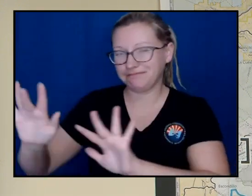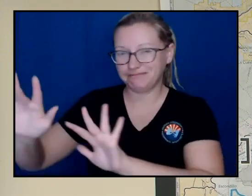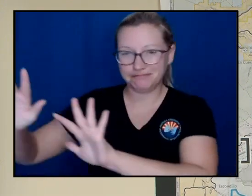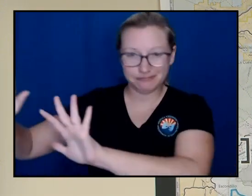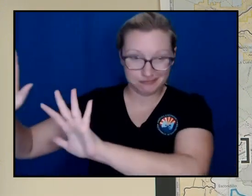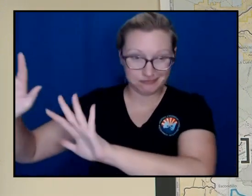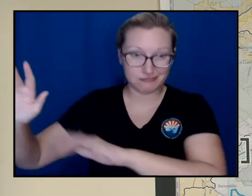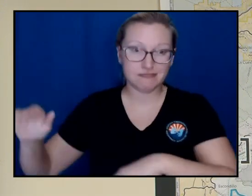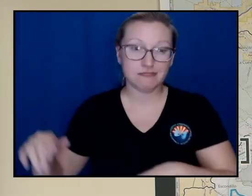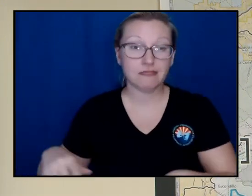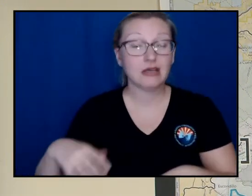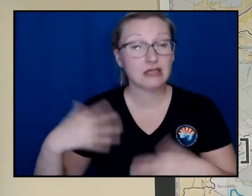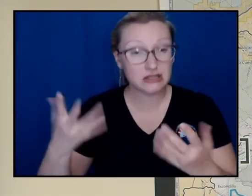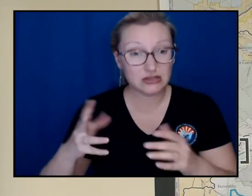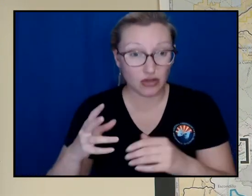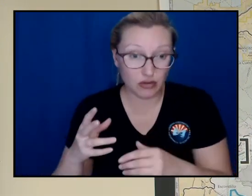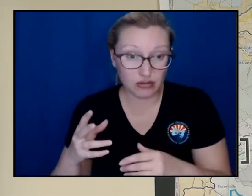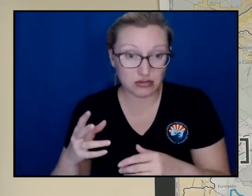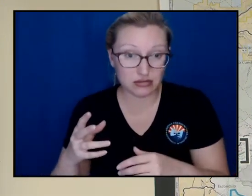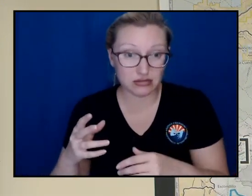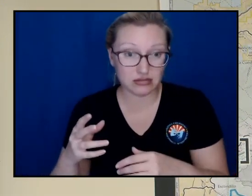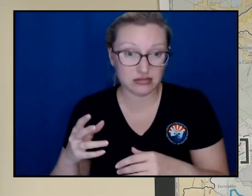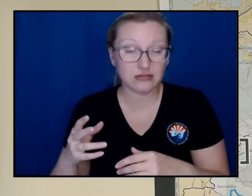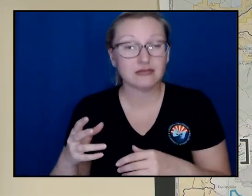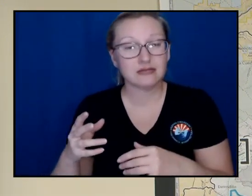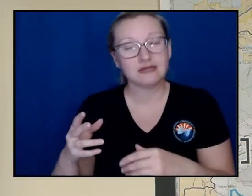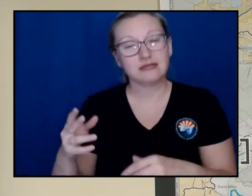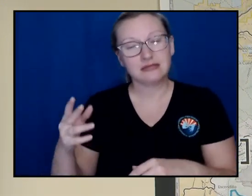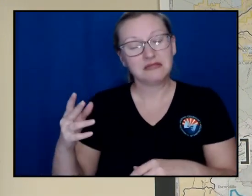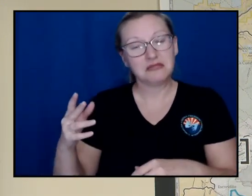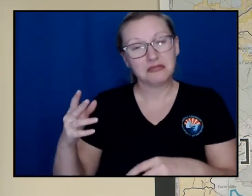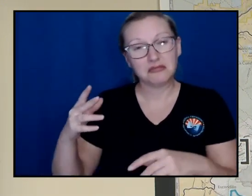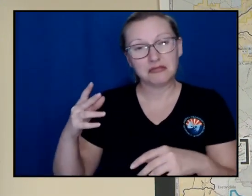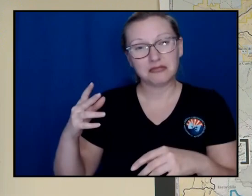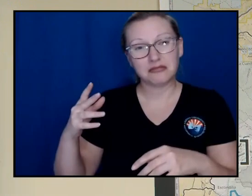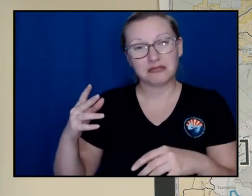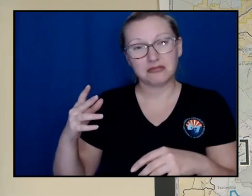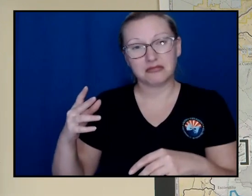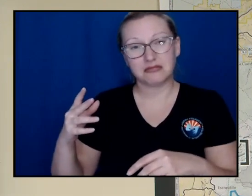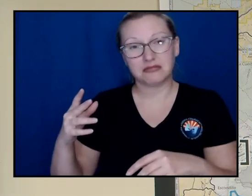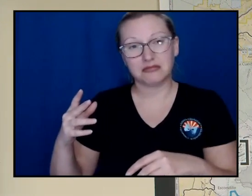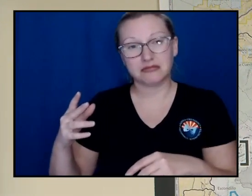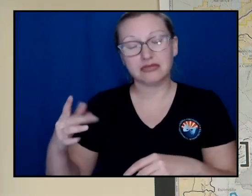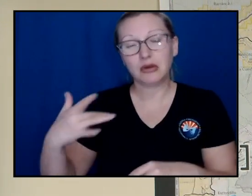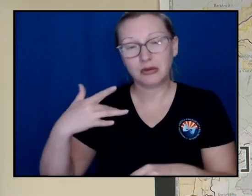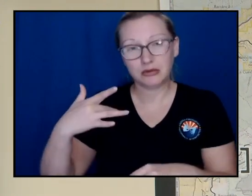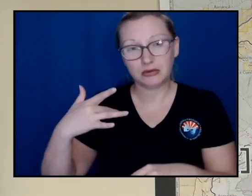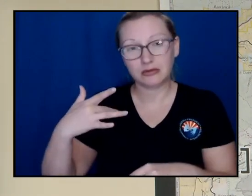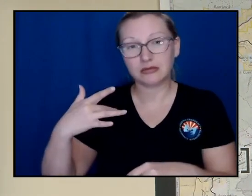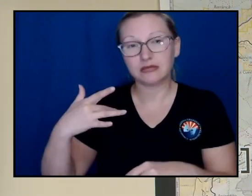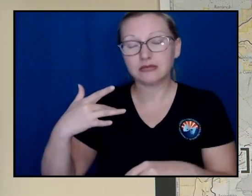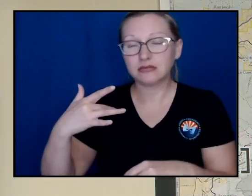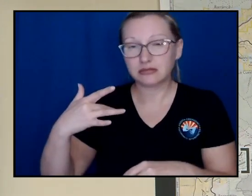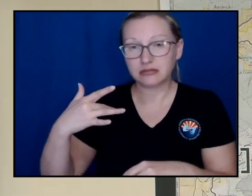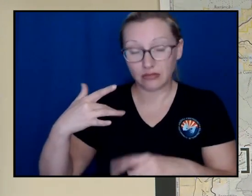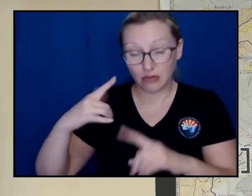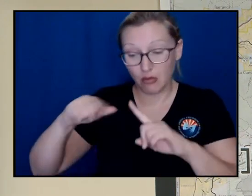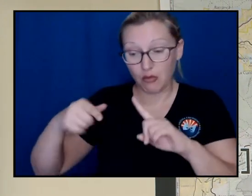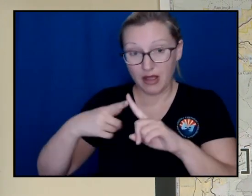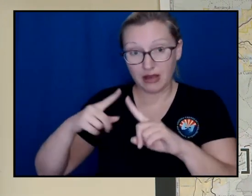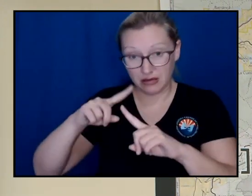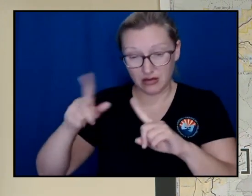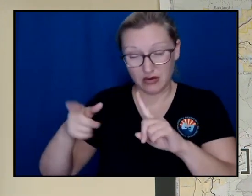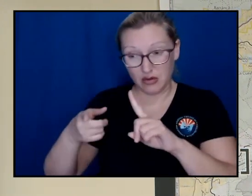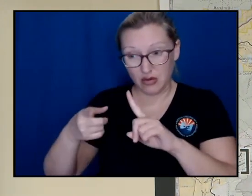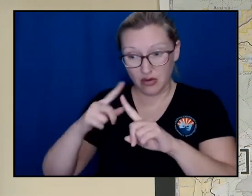for what we need to warn crews about, we're going to actually be looking a little bit further out to our east. So stuff across the